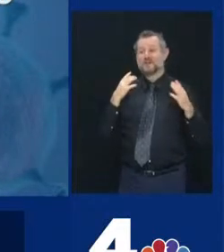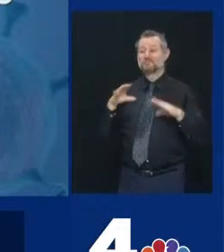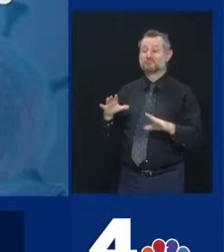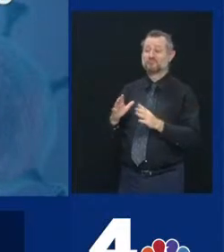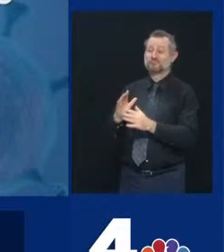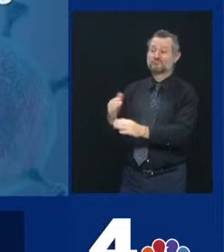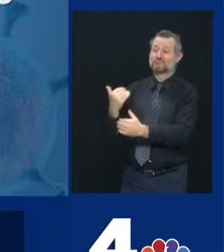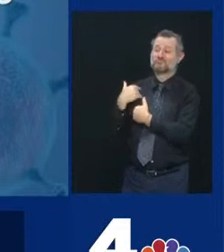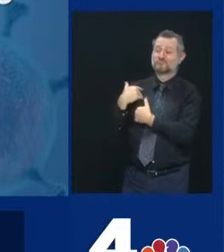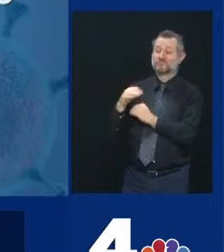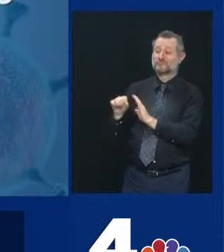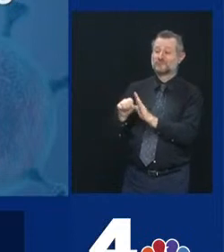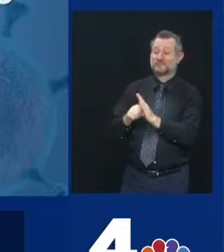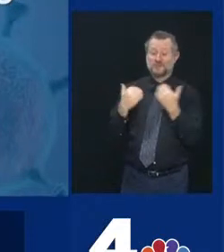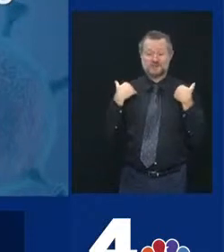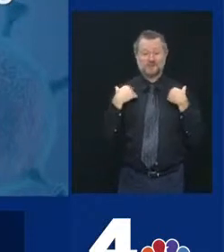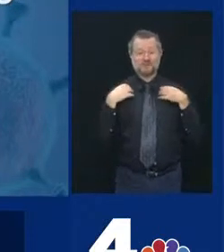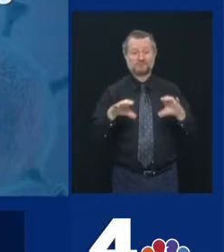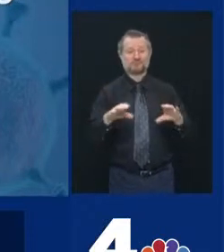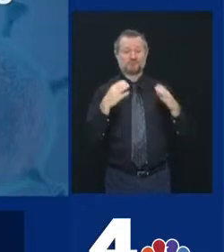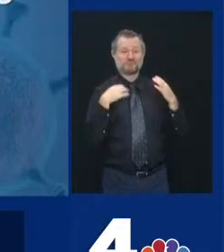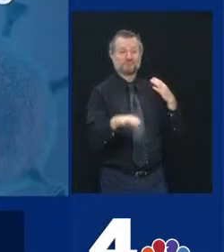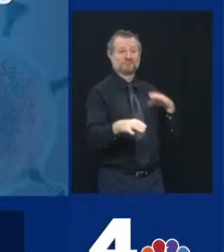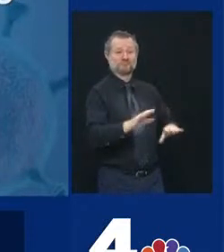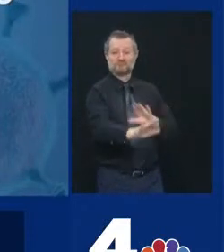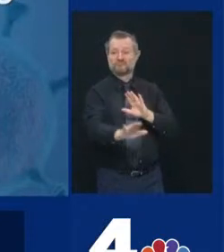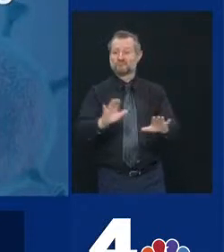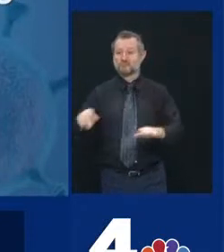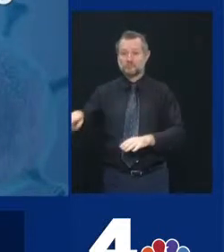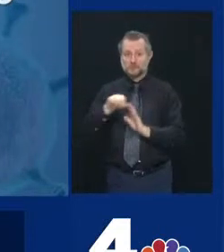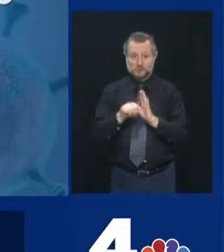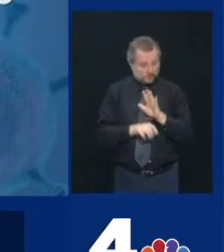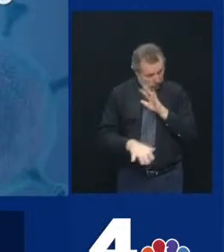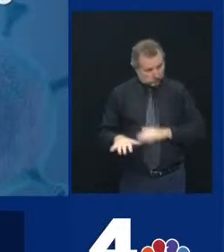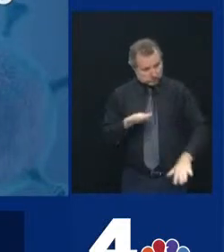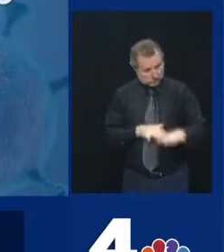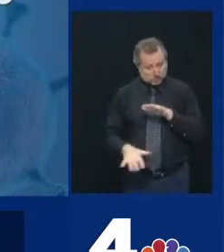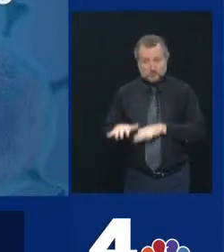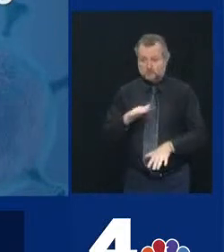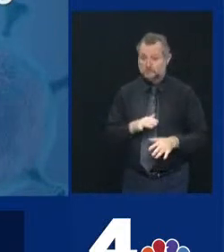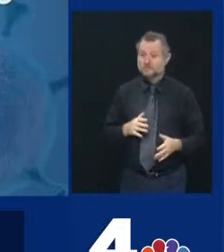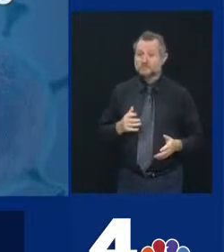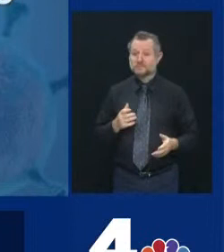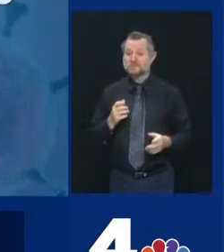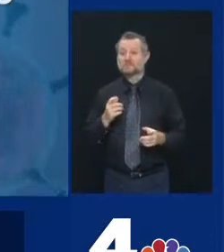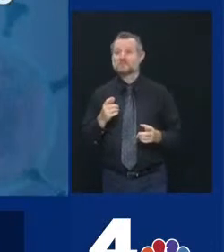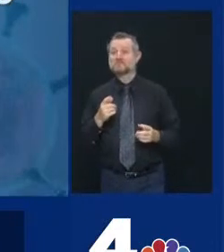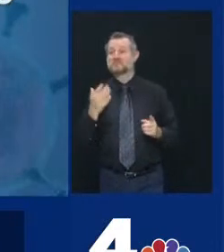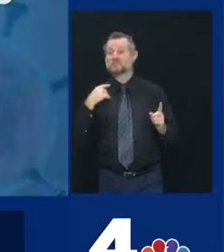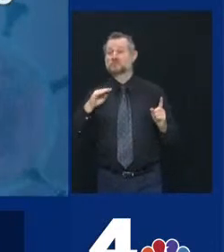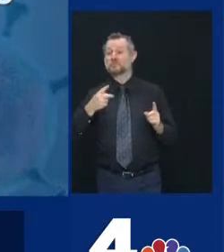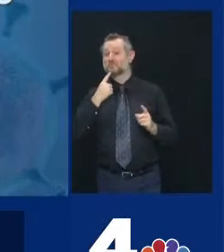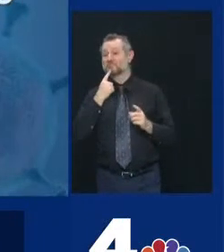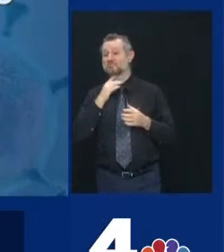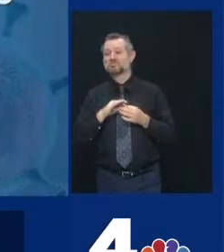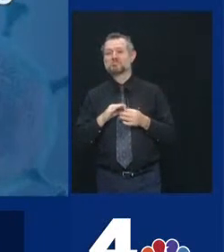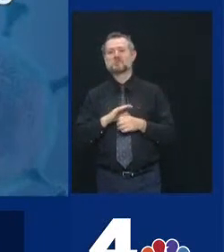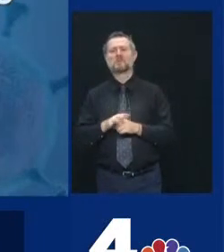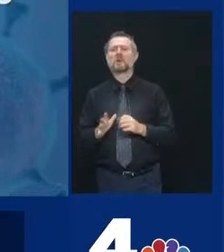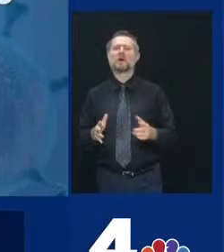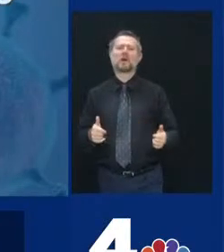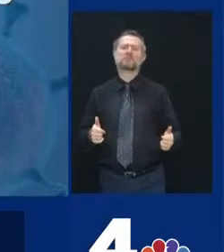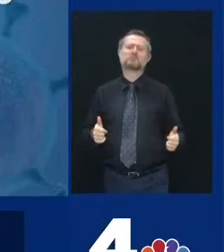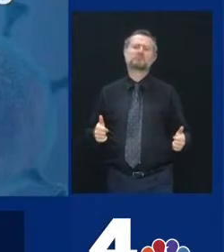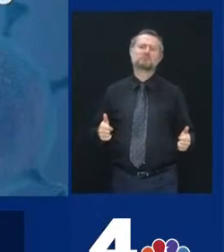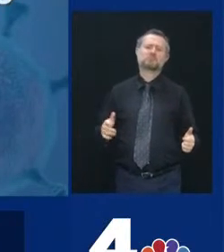doing, right? This president got to the COVID situation. He said, it's up to the governors, up